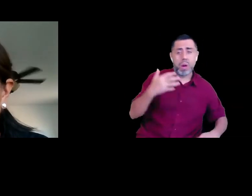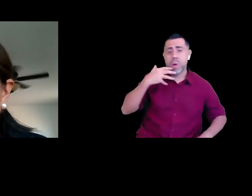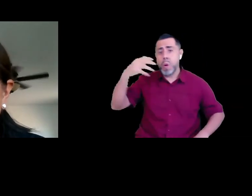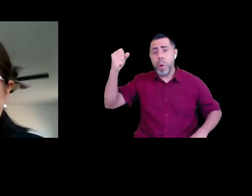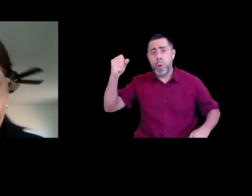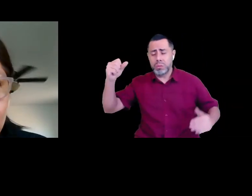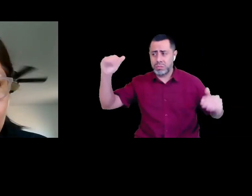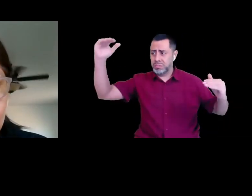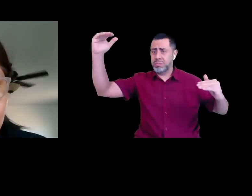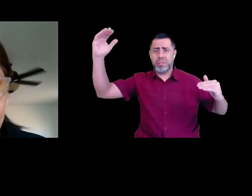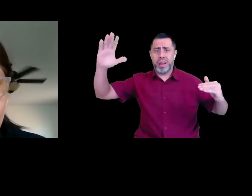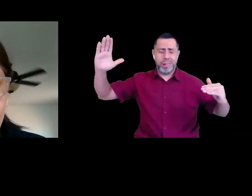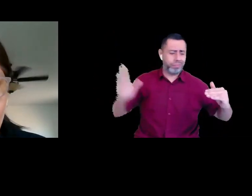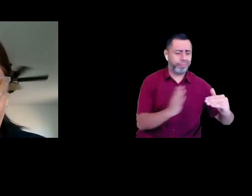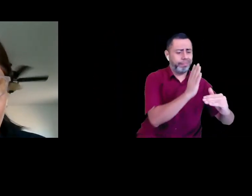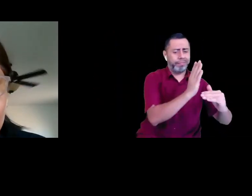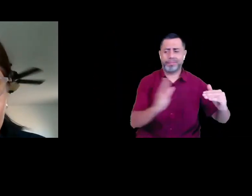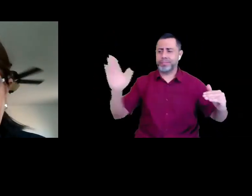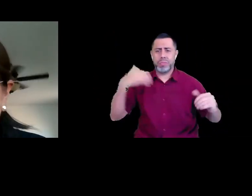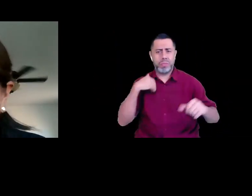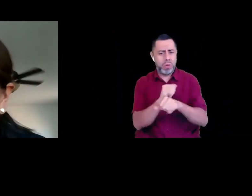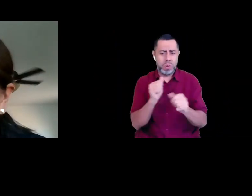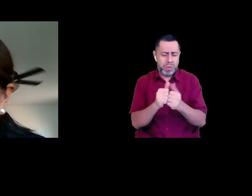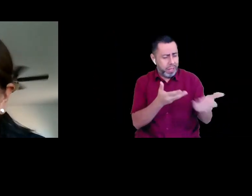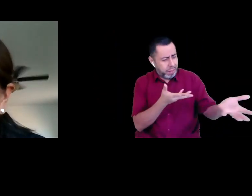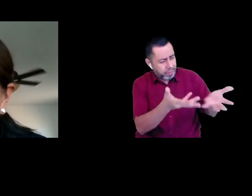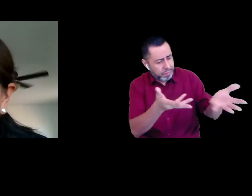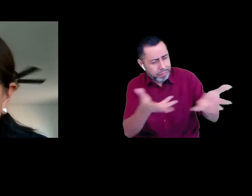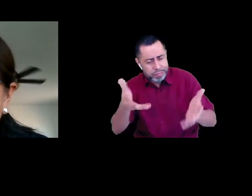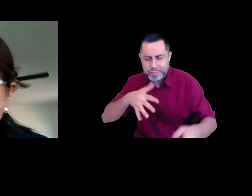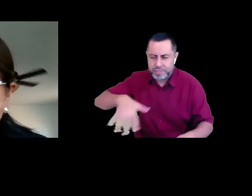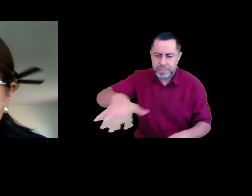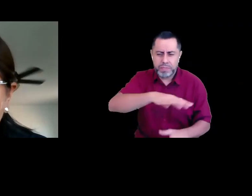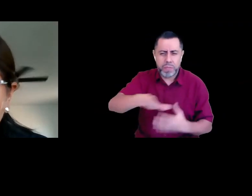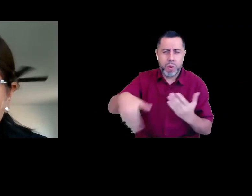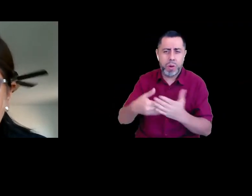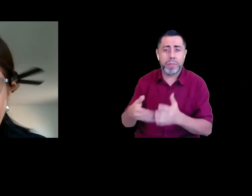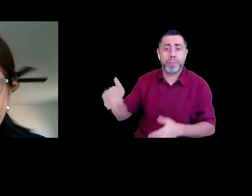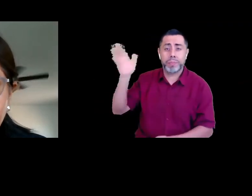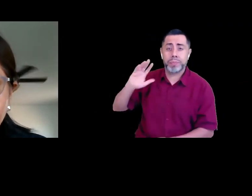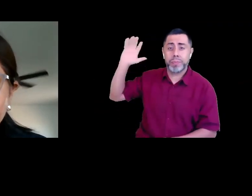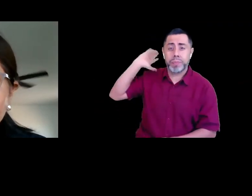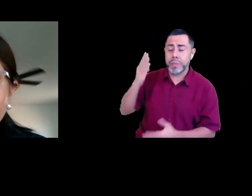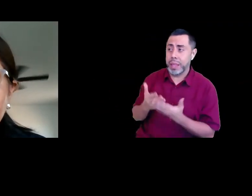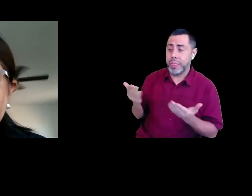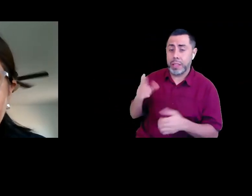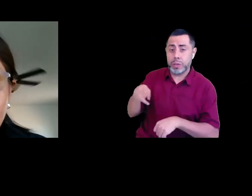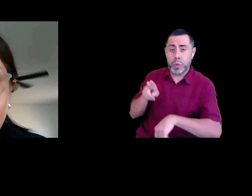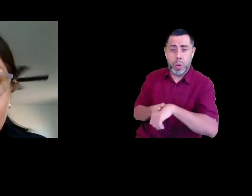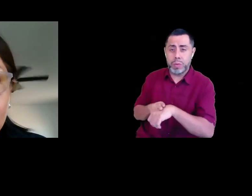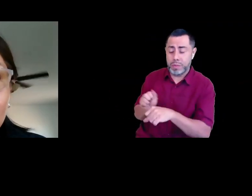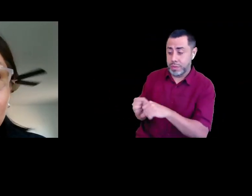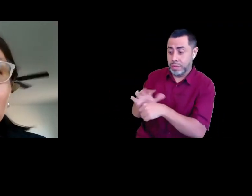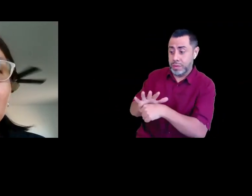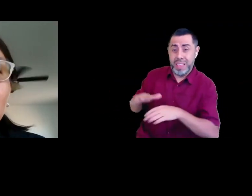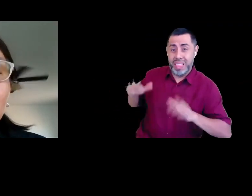When things were normal before COVID-19, we did a lot of health promotion, health education. We would go into the